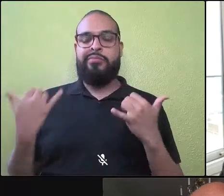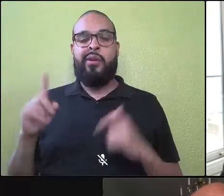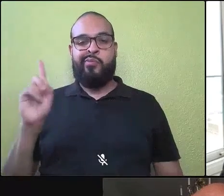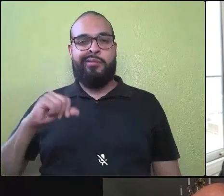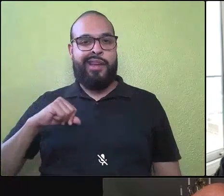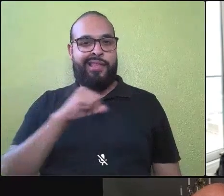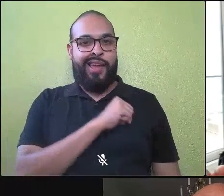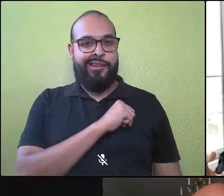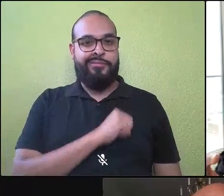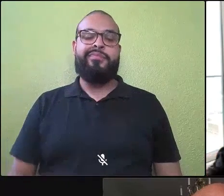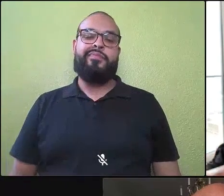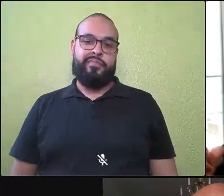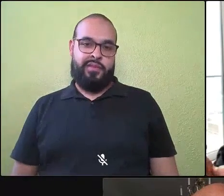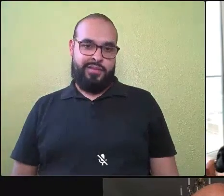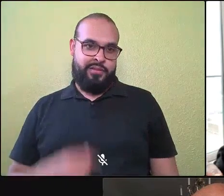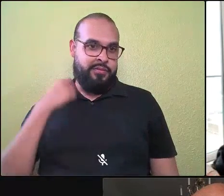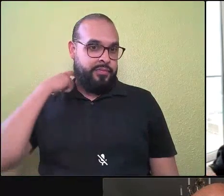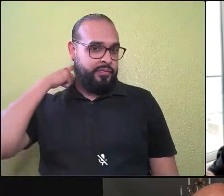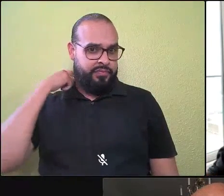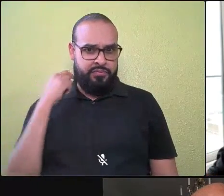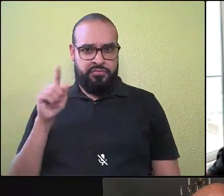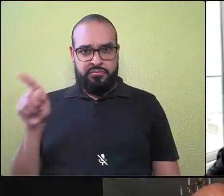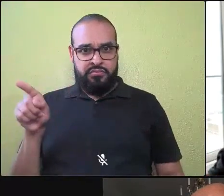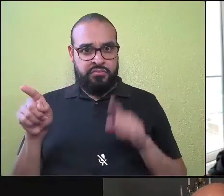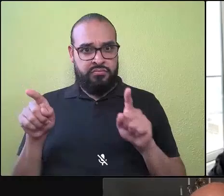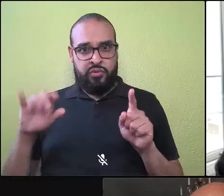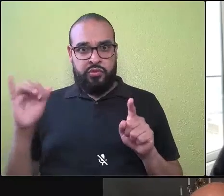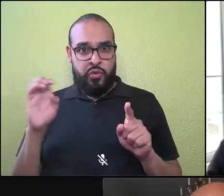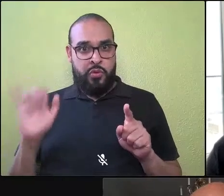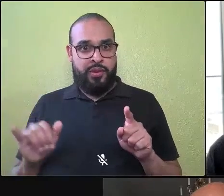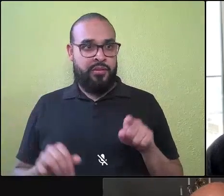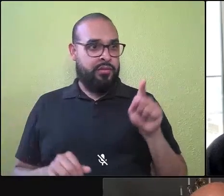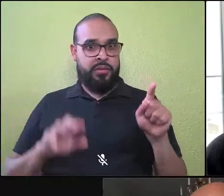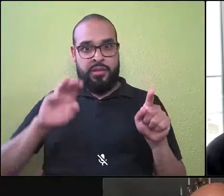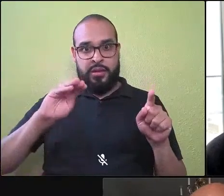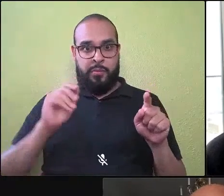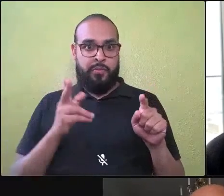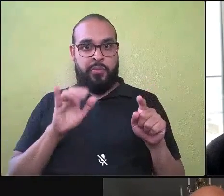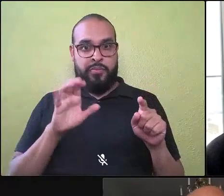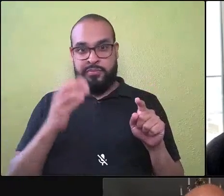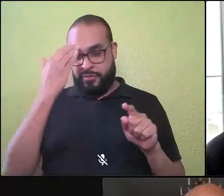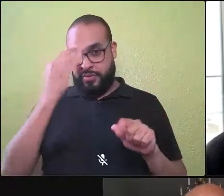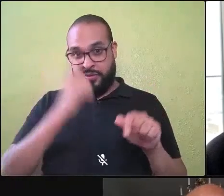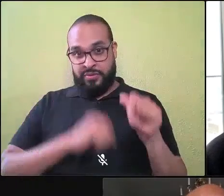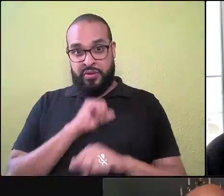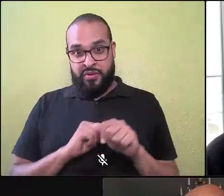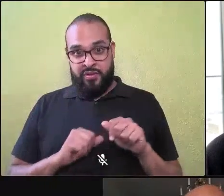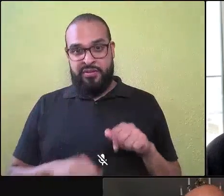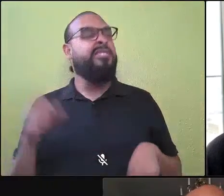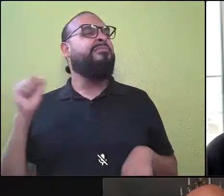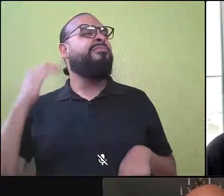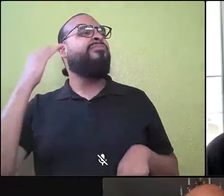Nice. Do you two know each other? Joey, Maurice? Yeah. You need to catch up, man. We need